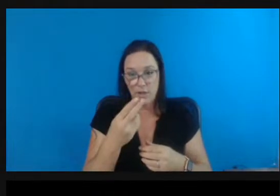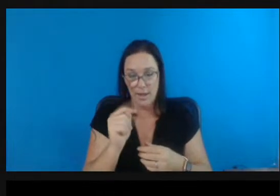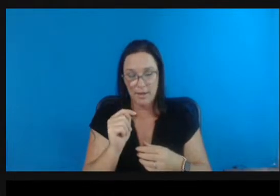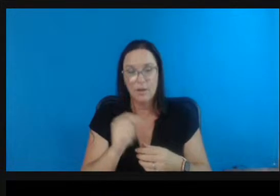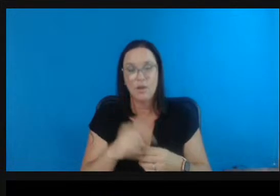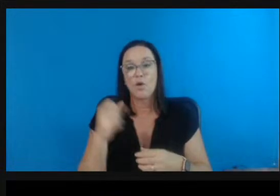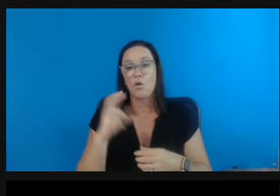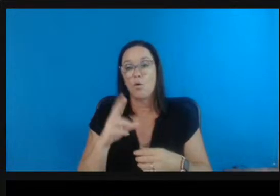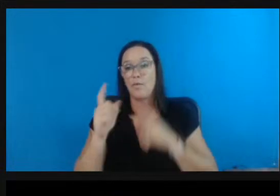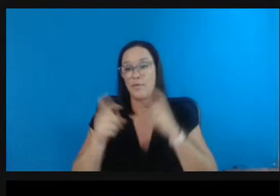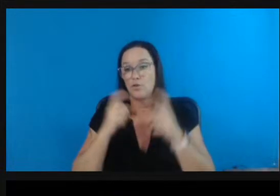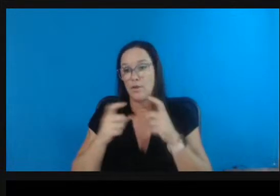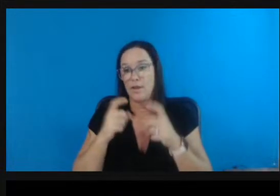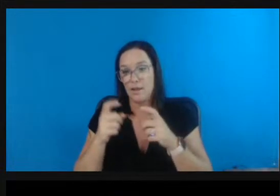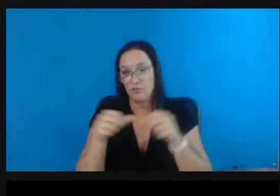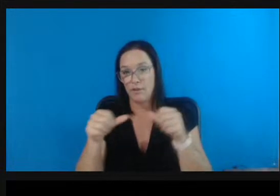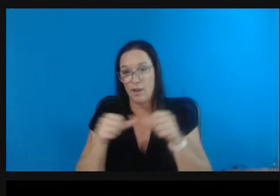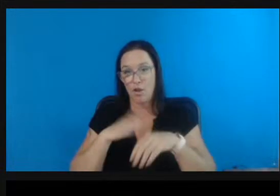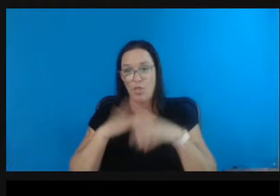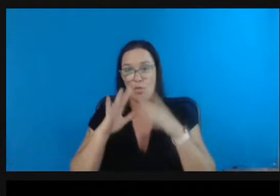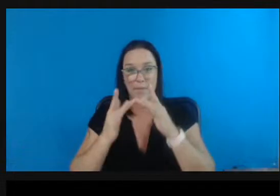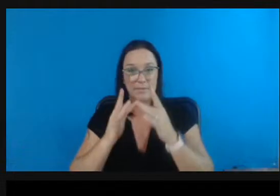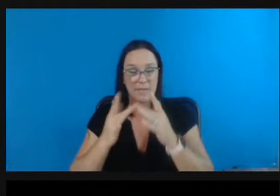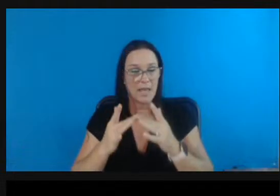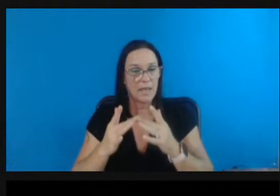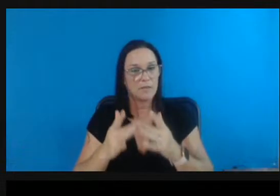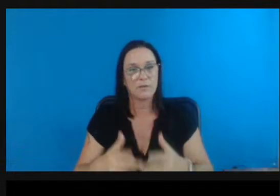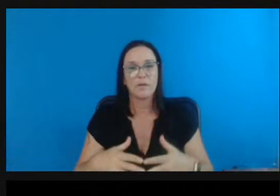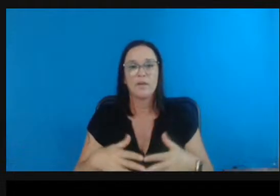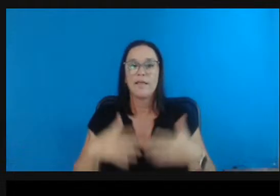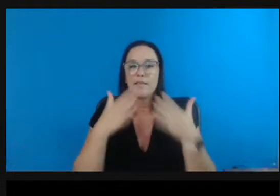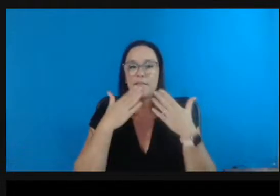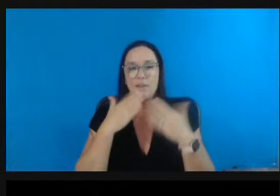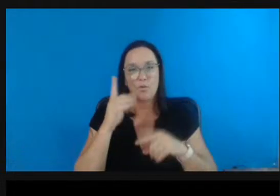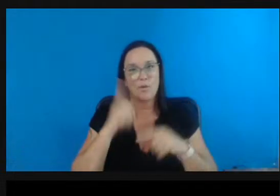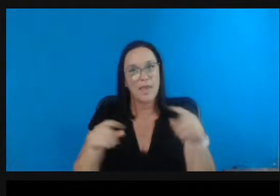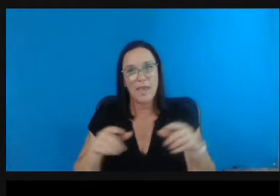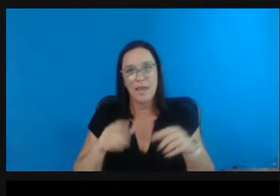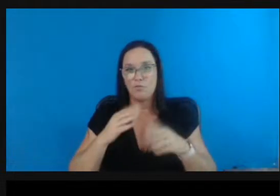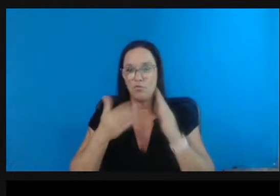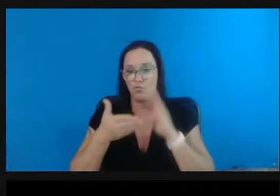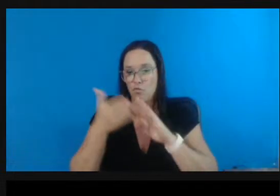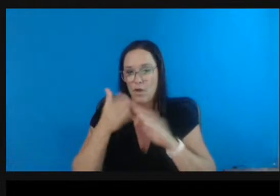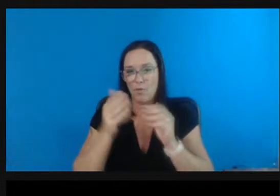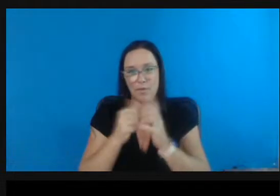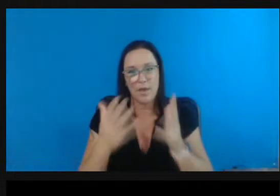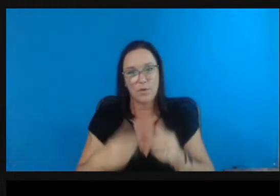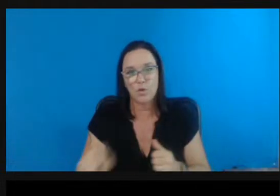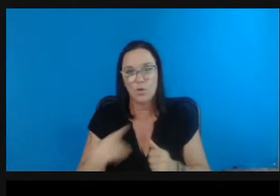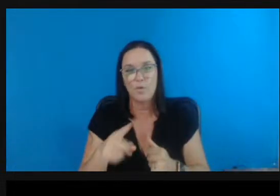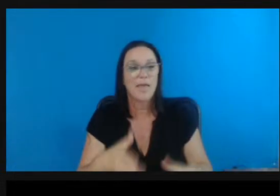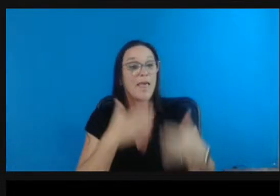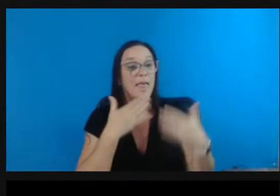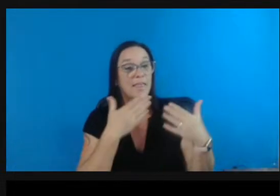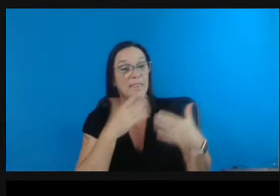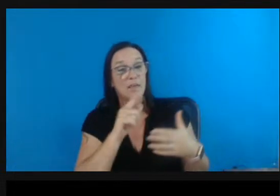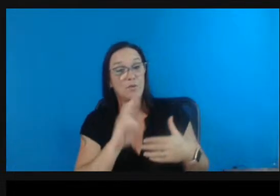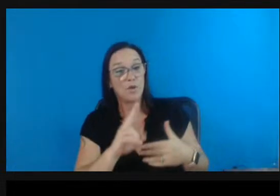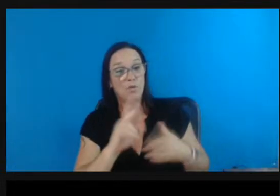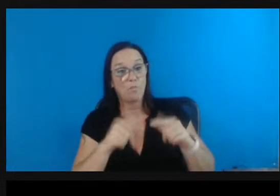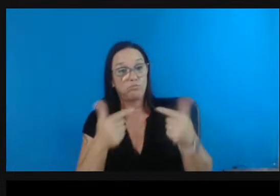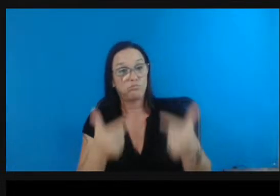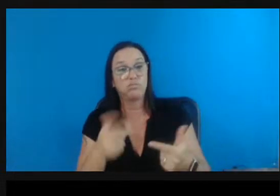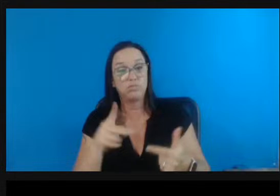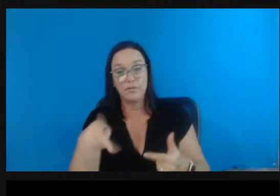donation platform, is greatly appreciated. We can't do this without you. All right. Thank you, Lou, and we will tag Phil back in for